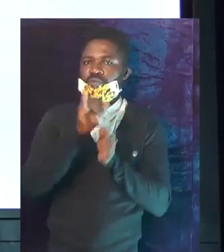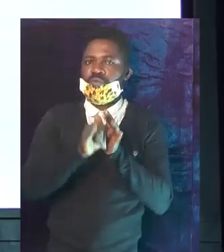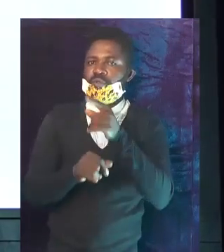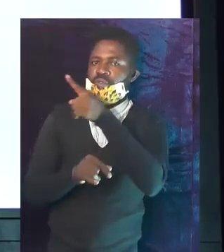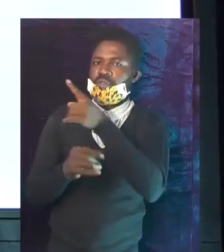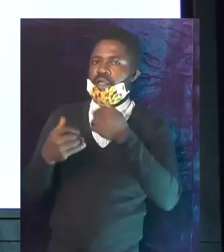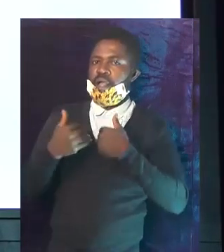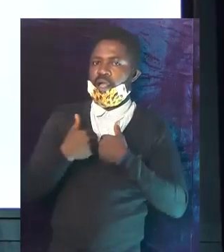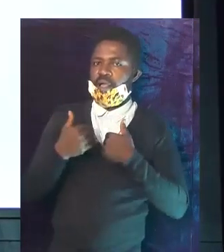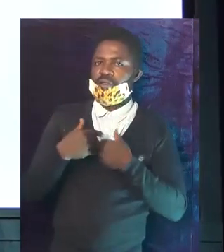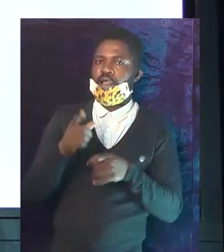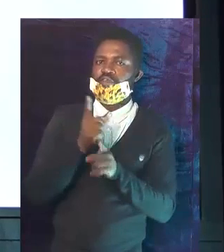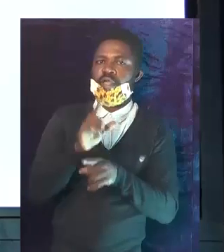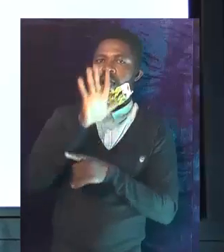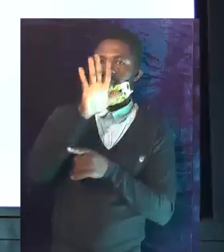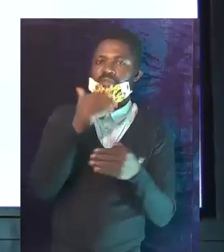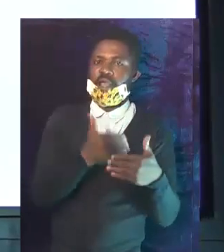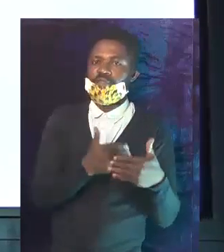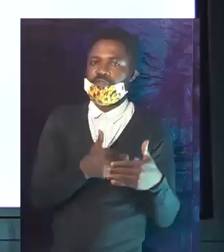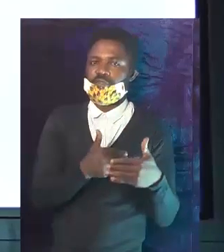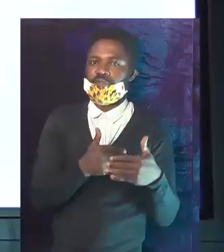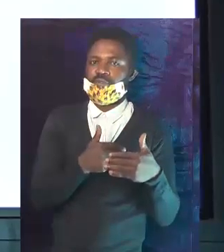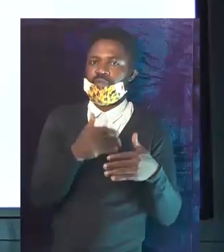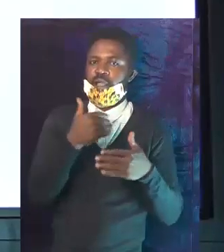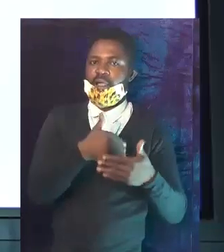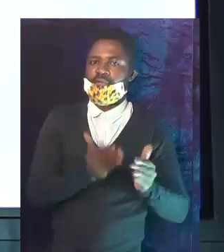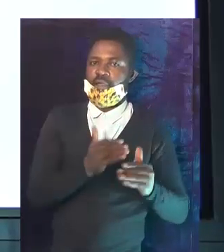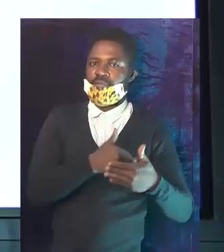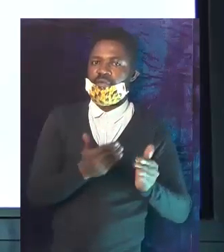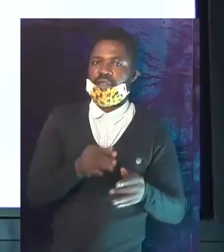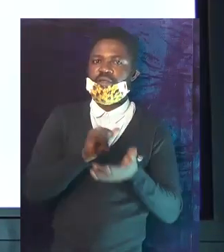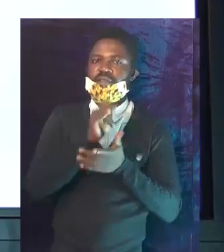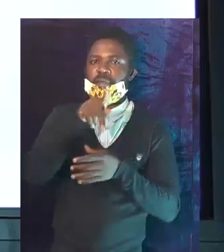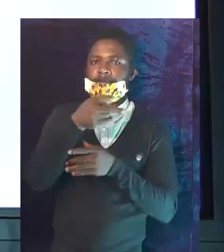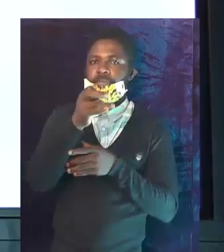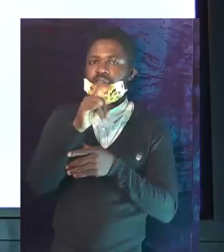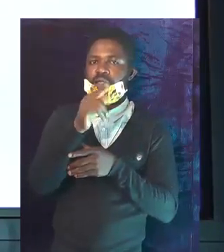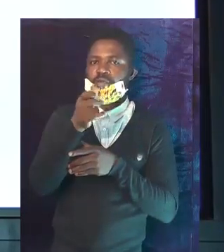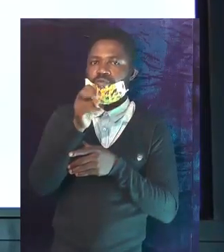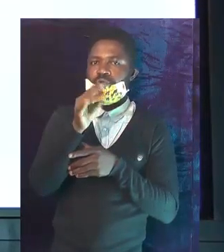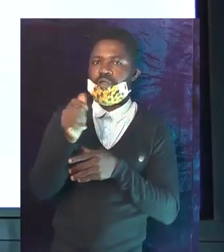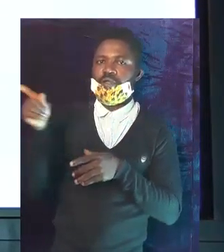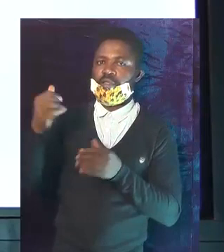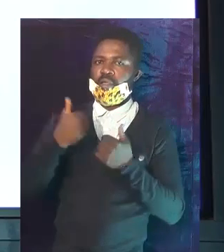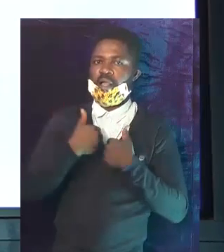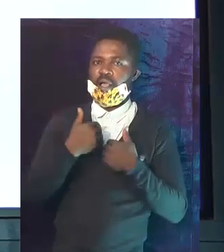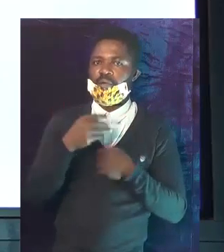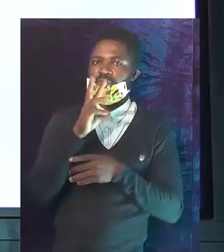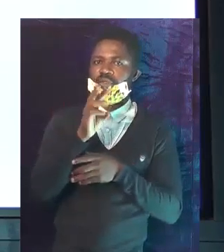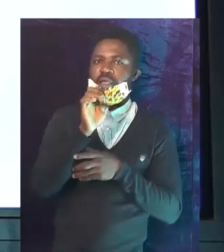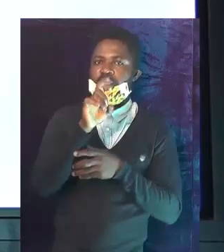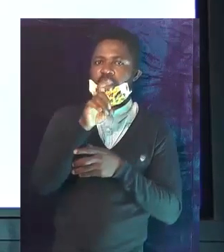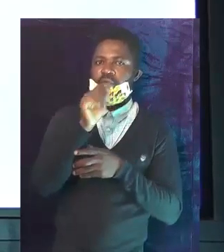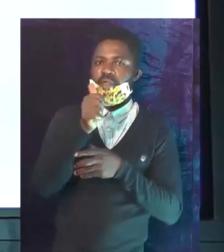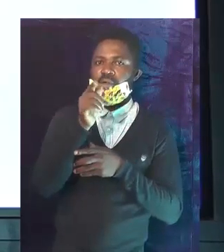this has a pentagon as the base, five sides. So this is a pentagonal pyramid. This one has six. So it's an hexagonal